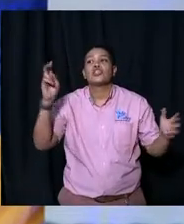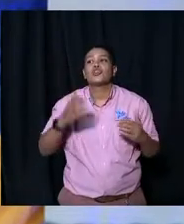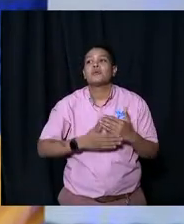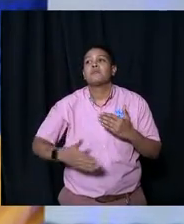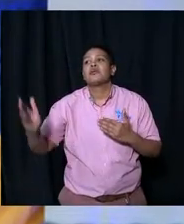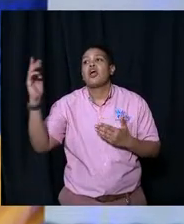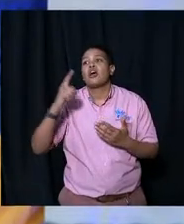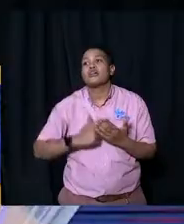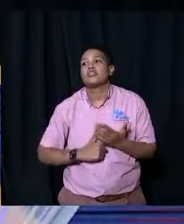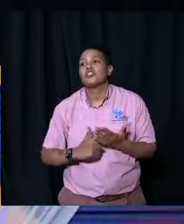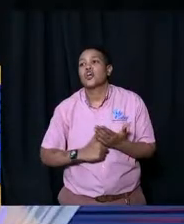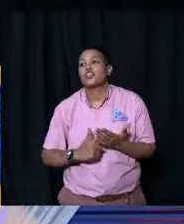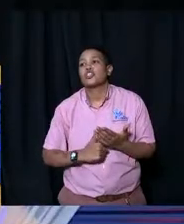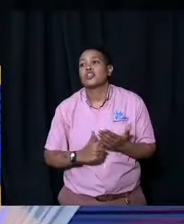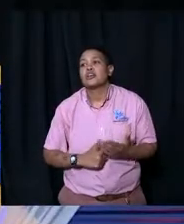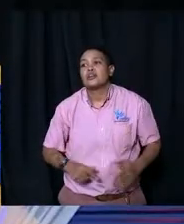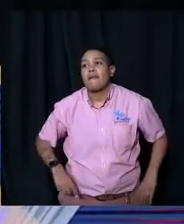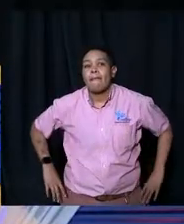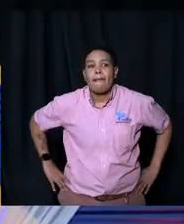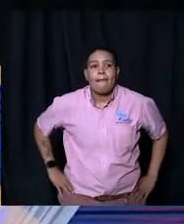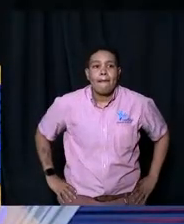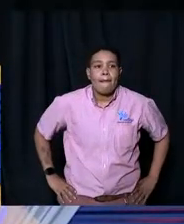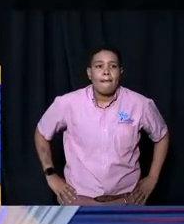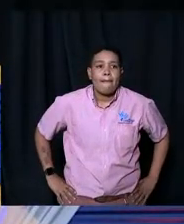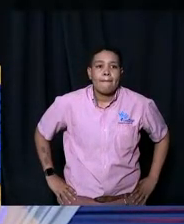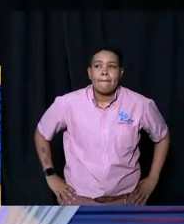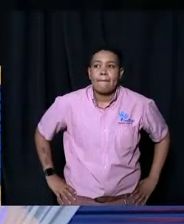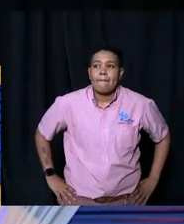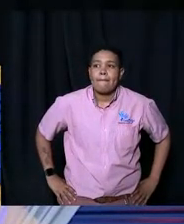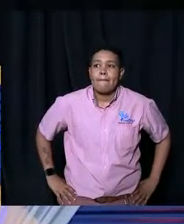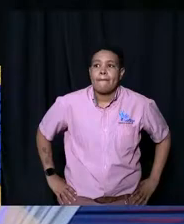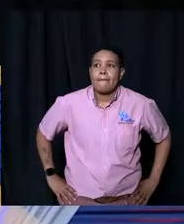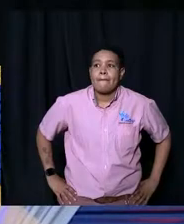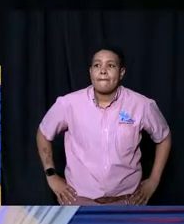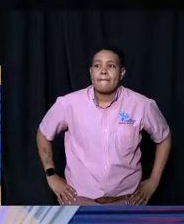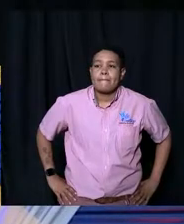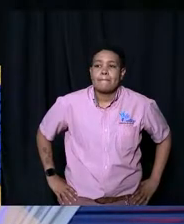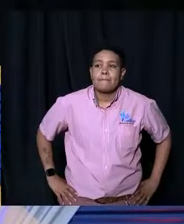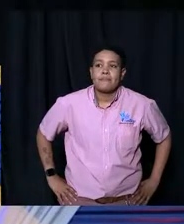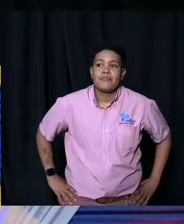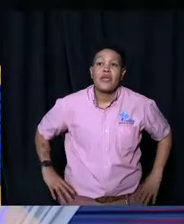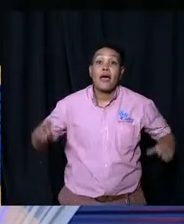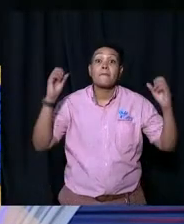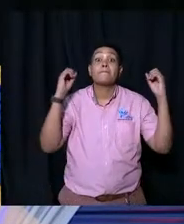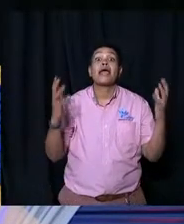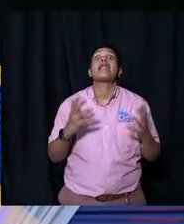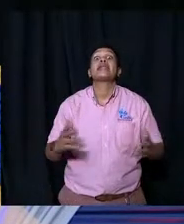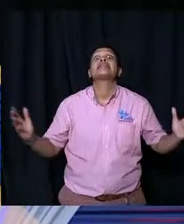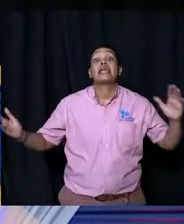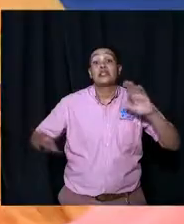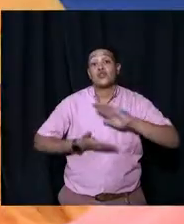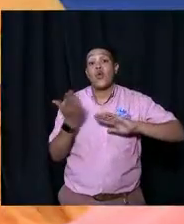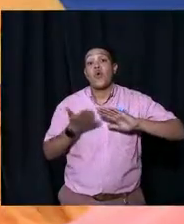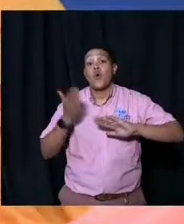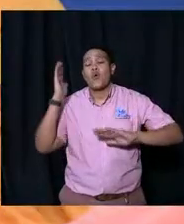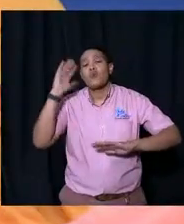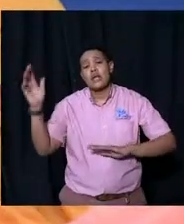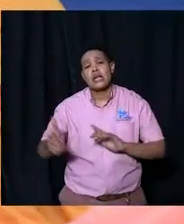dialogue? Okay, so there are many things that are ongoing that will impact the